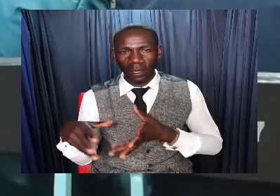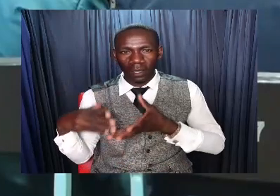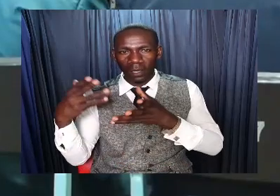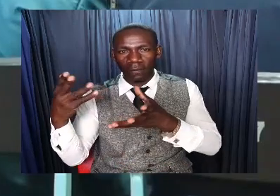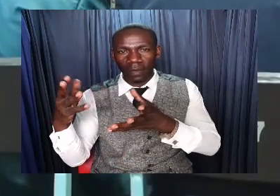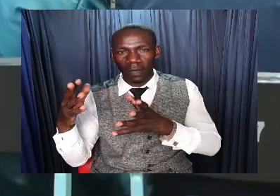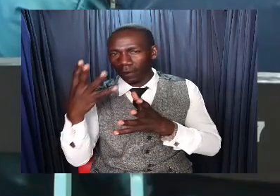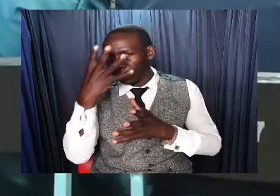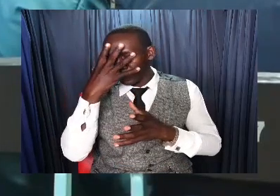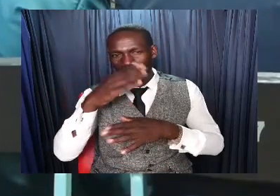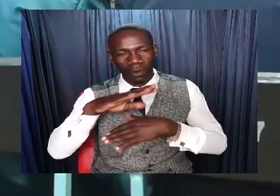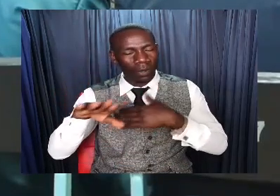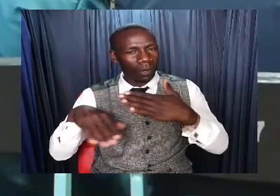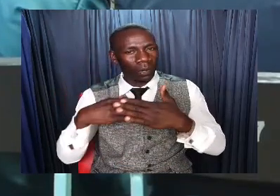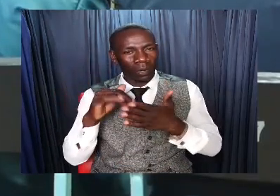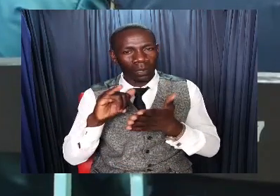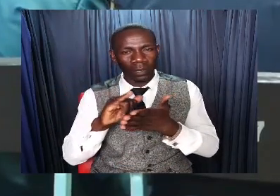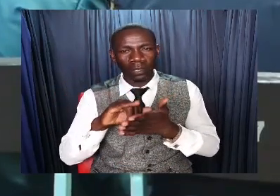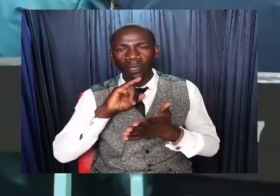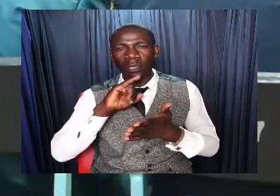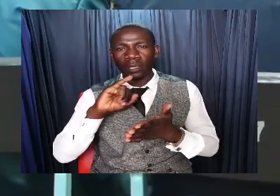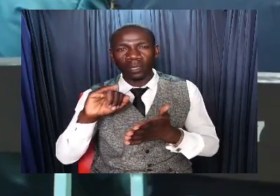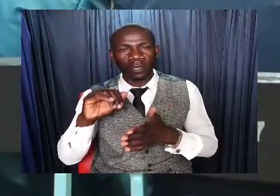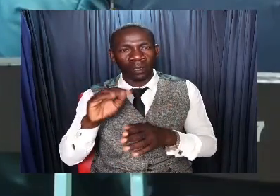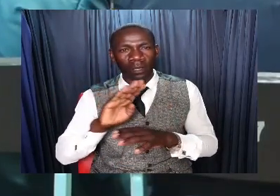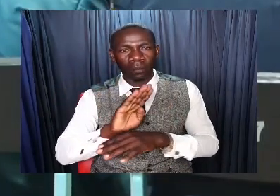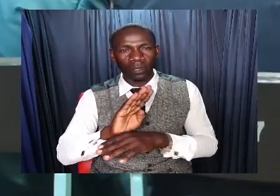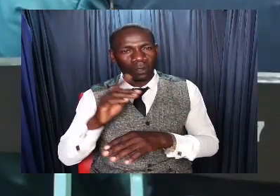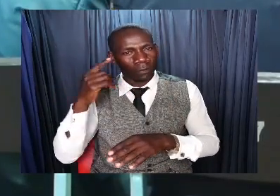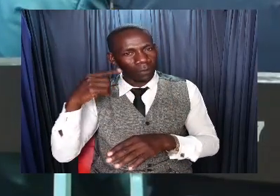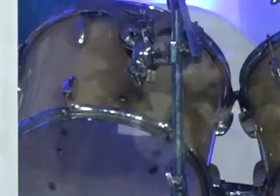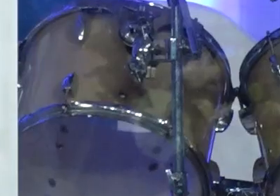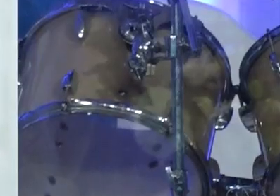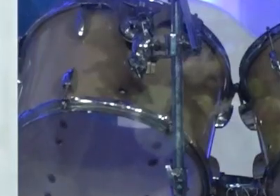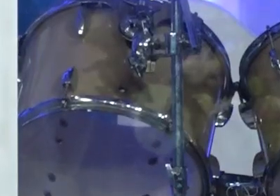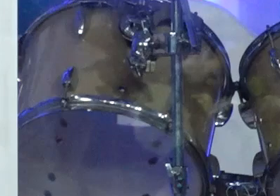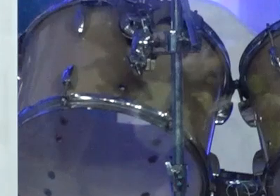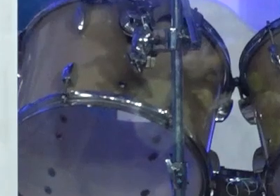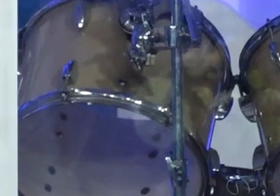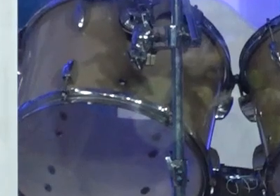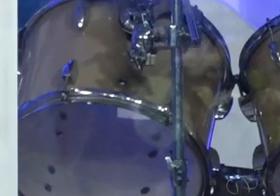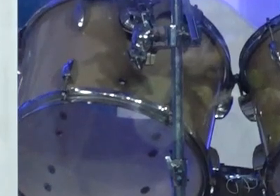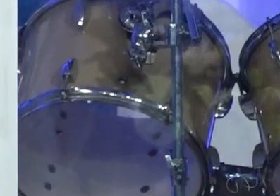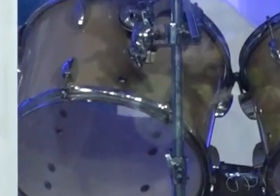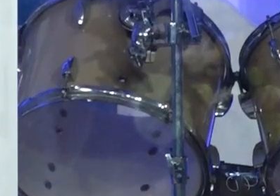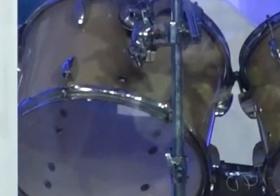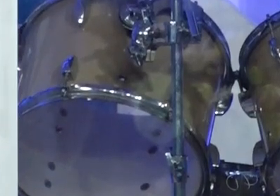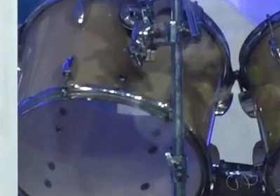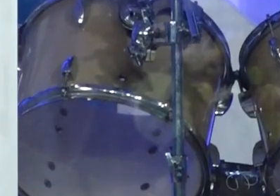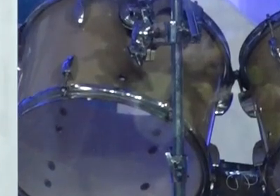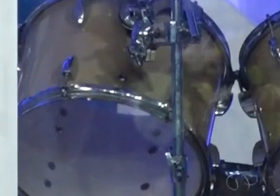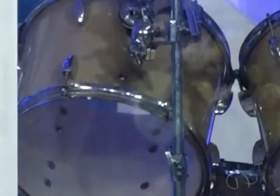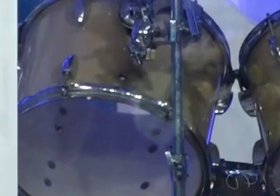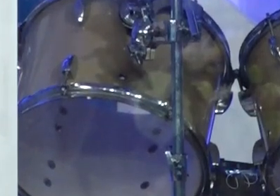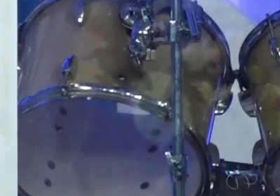yeye fadhaa zenu zote kwa maana yeye hujishughulisha sana kwa mambo yenu. Humble yourselves therefore under the mighty